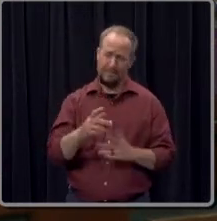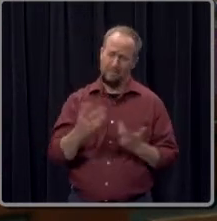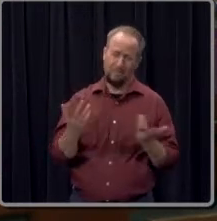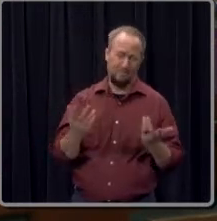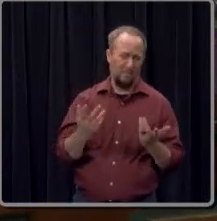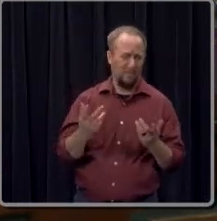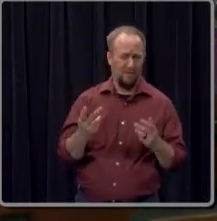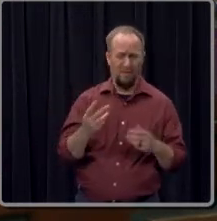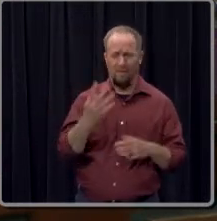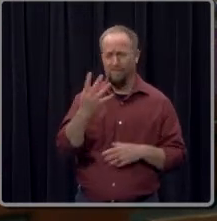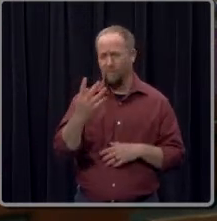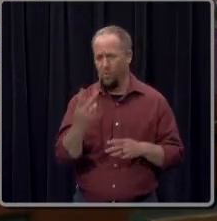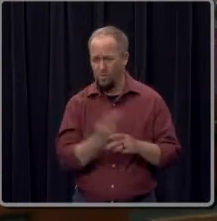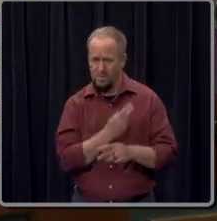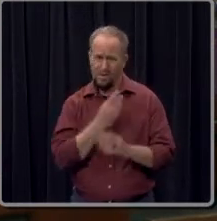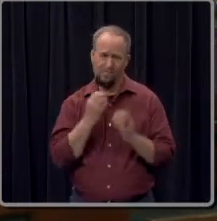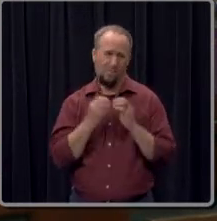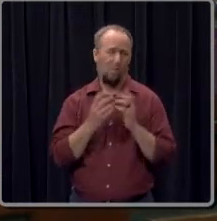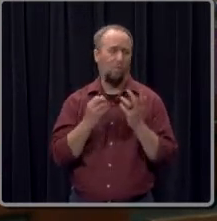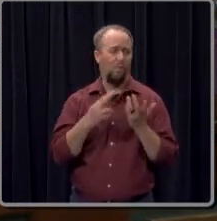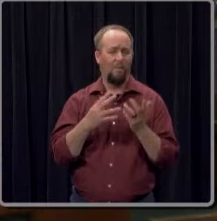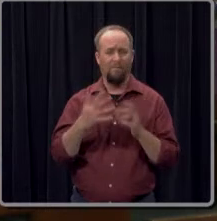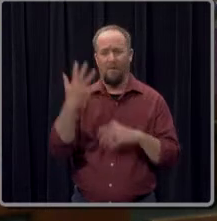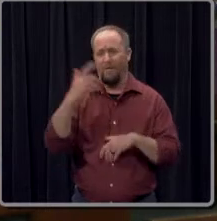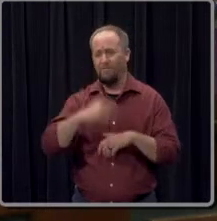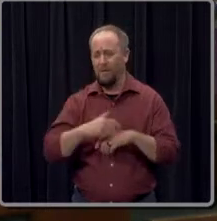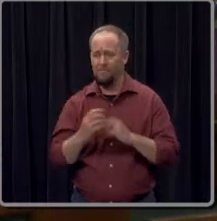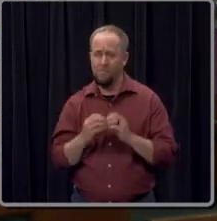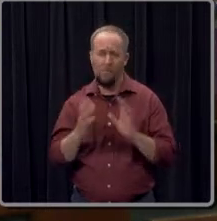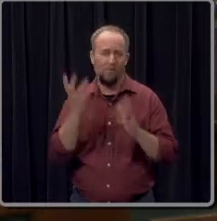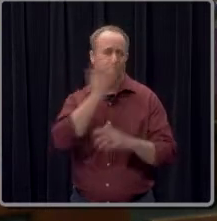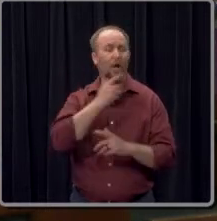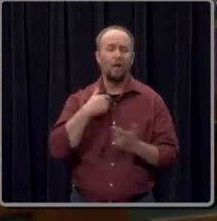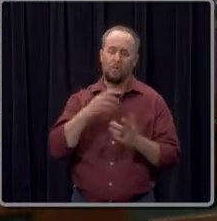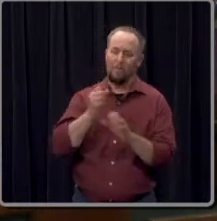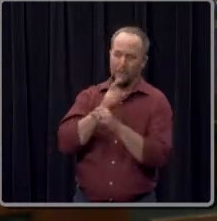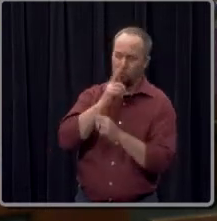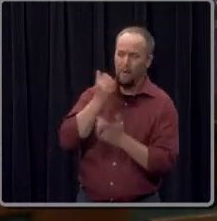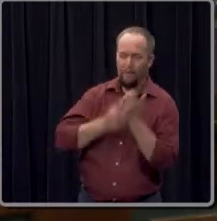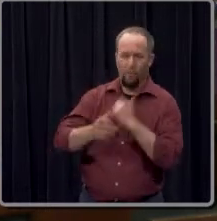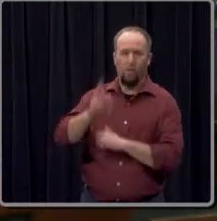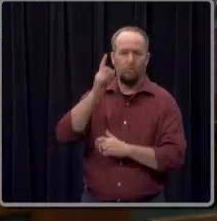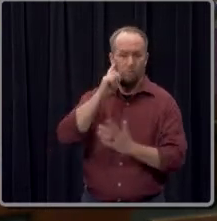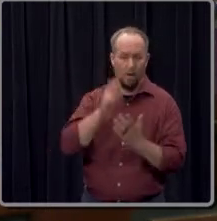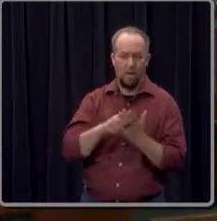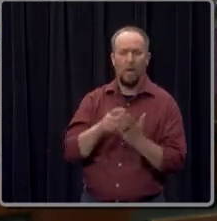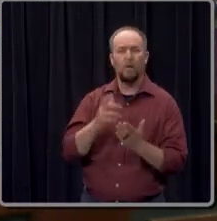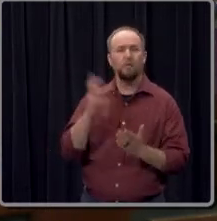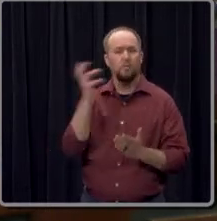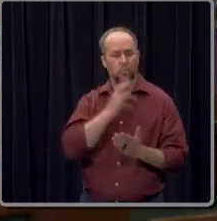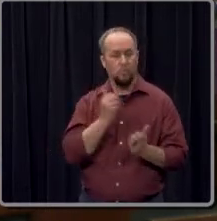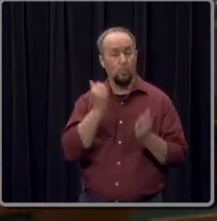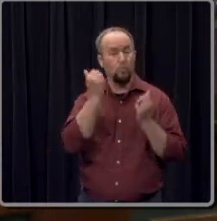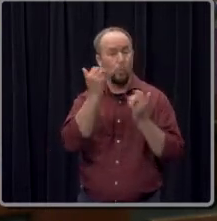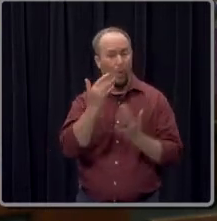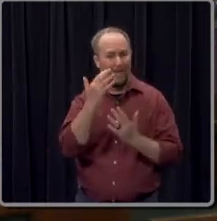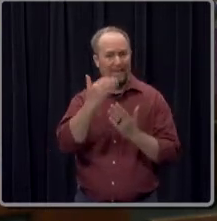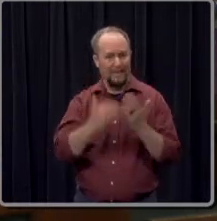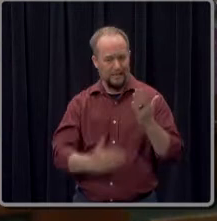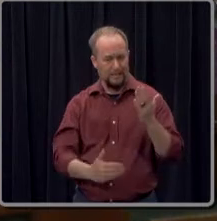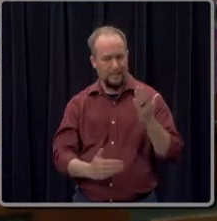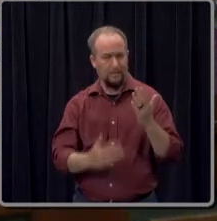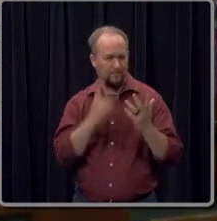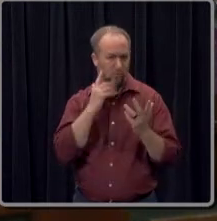what any of these programs are probably fulfilling. And I just want to make sure that everybody recognizes that there are wait lists for just